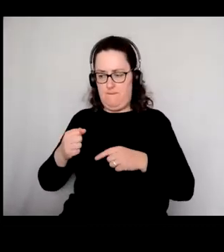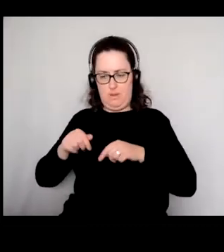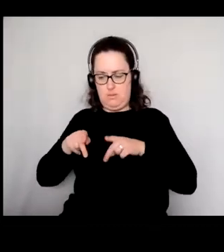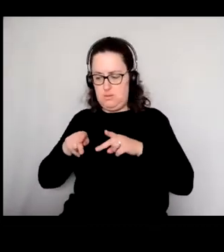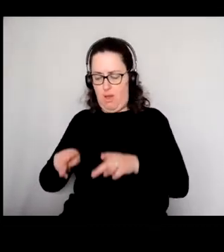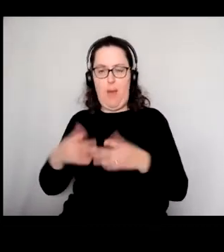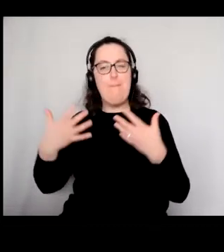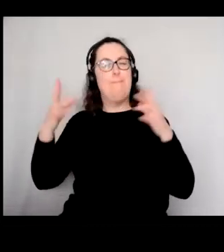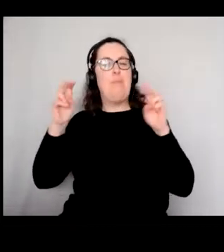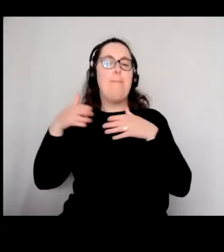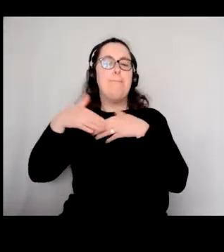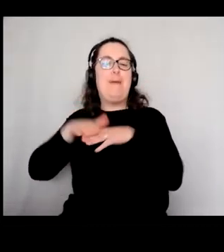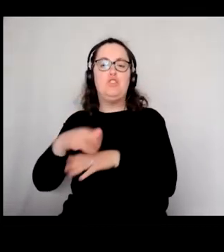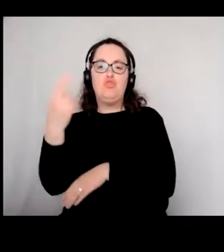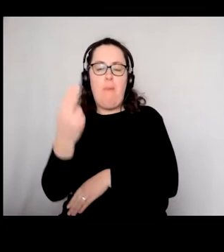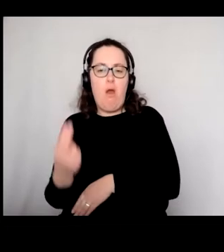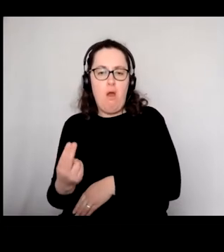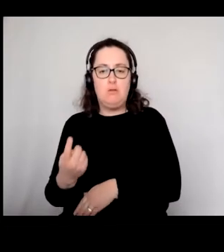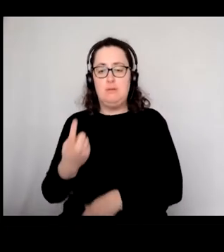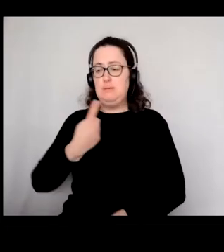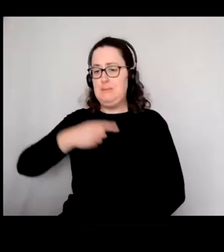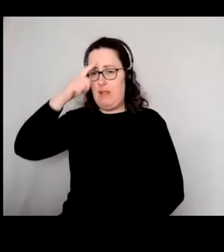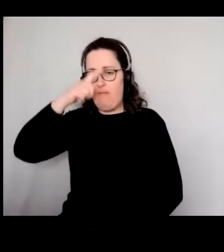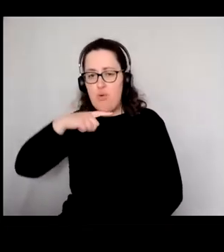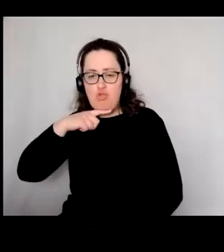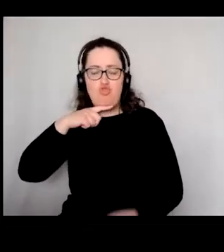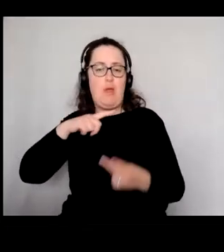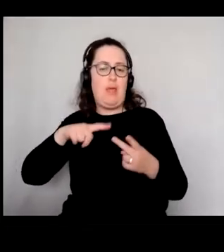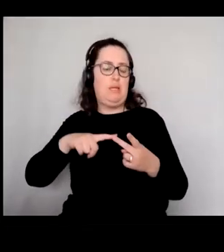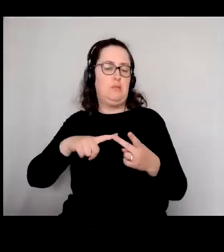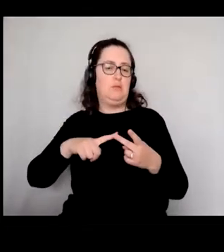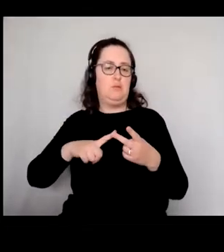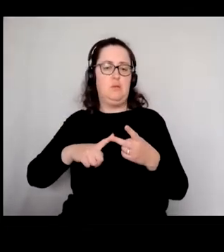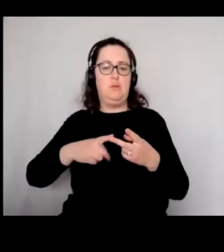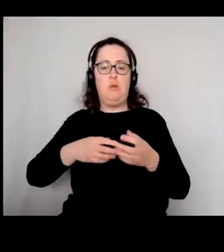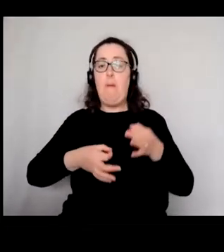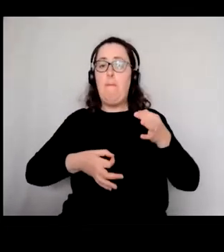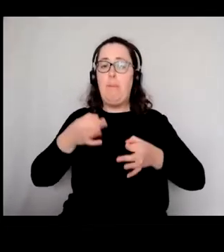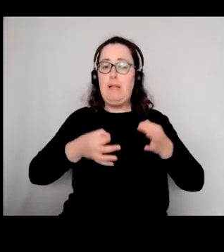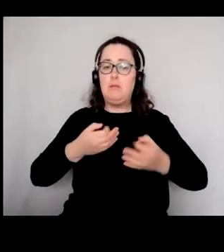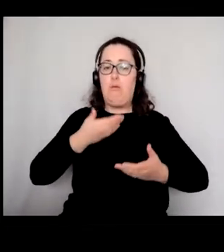from mainstream art, whether that be self-portraiture, political commentary,